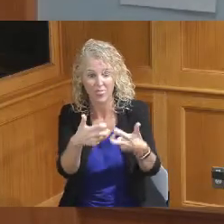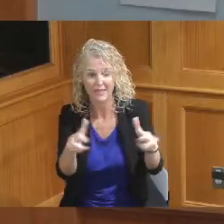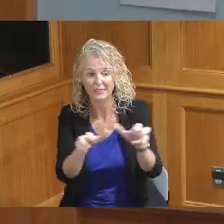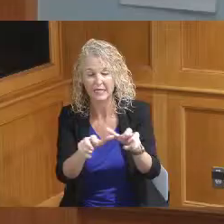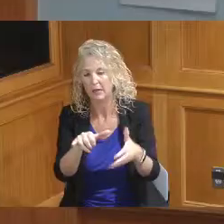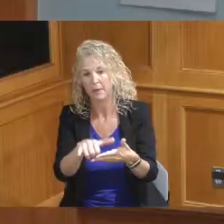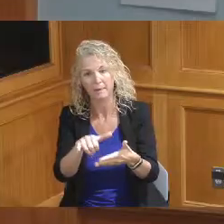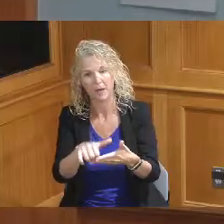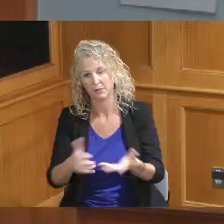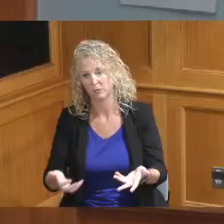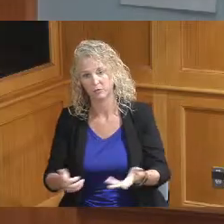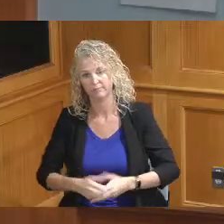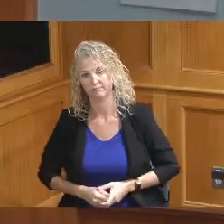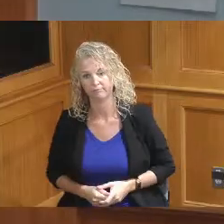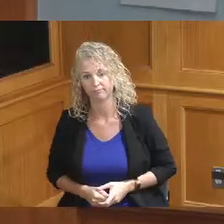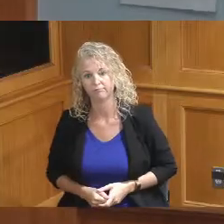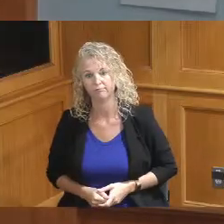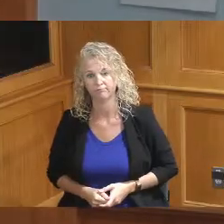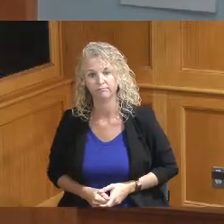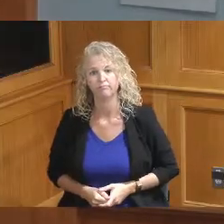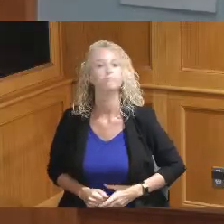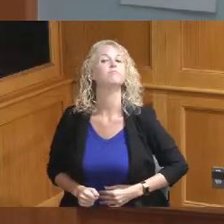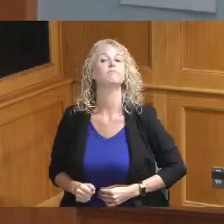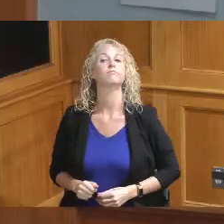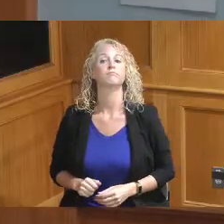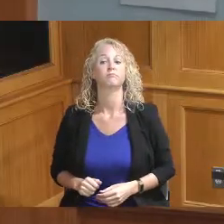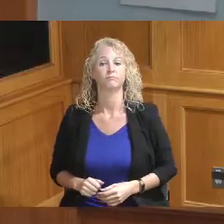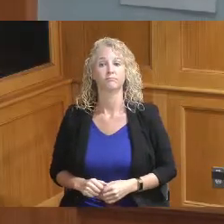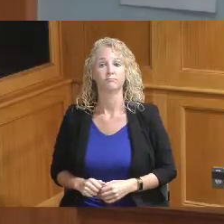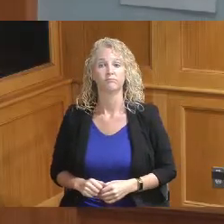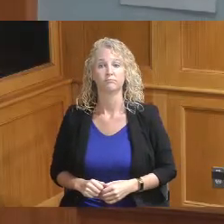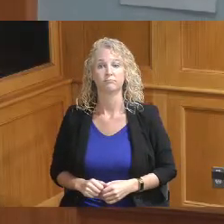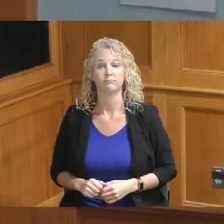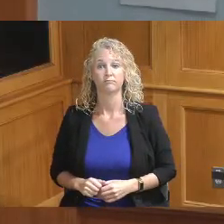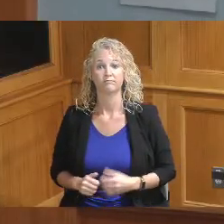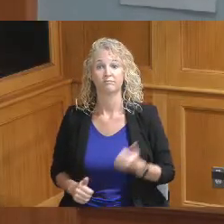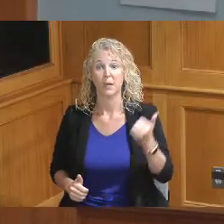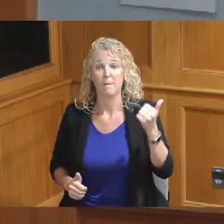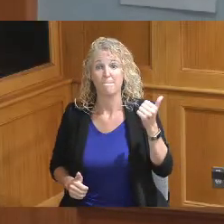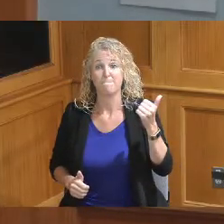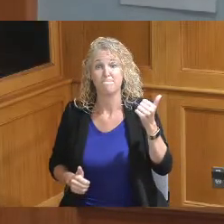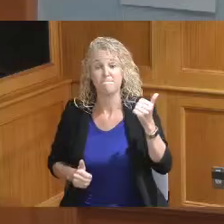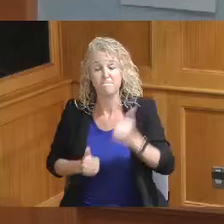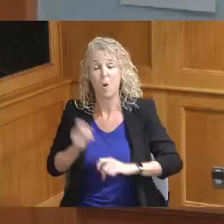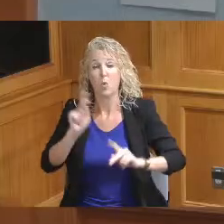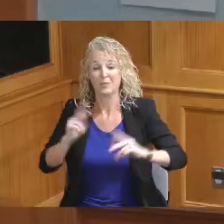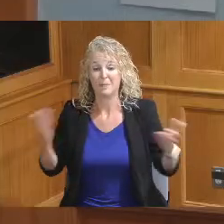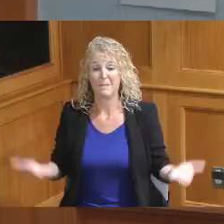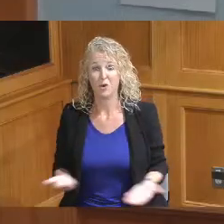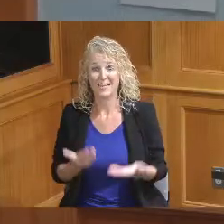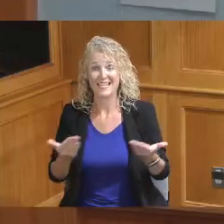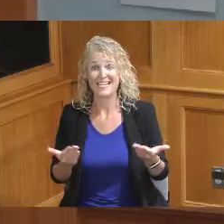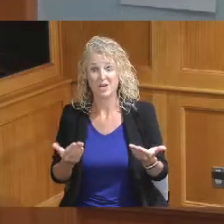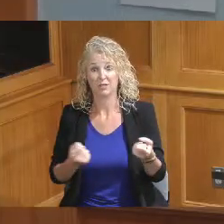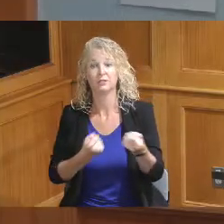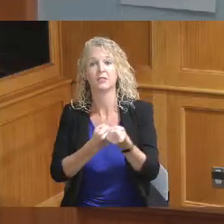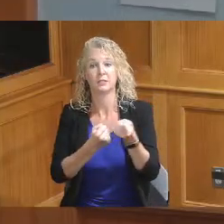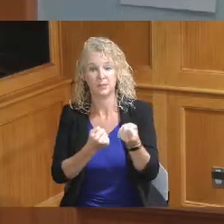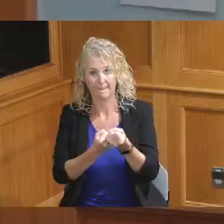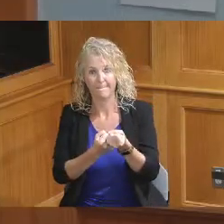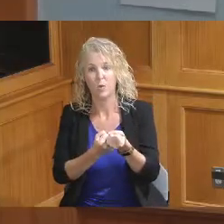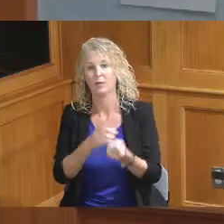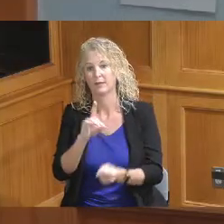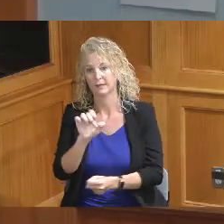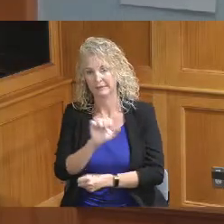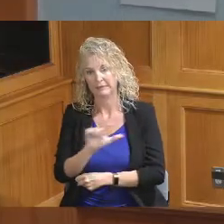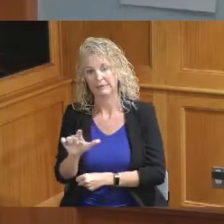my opinion. The overwhelming silent majority of this region, 100%, supports the deal that is in place